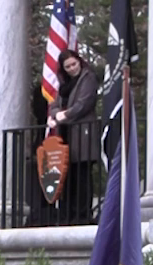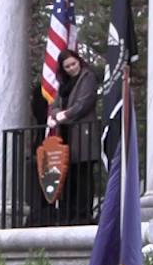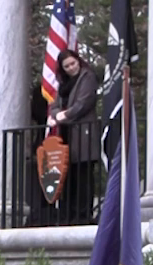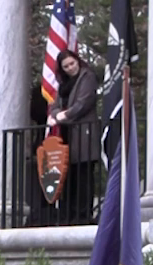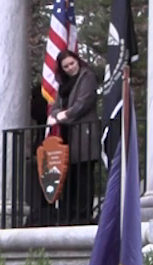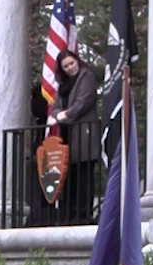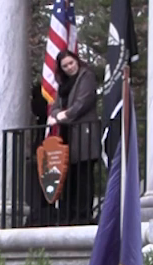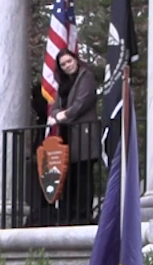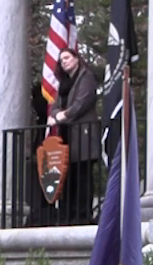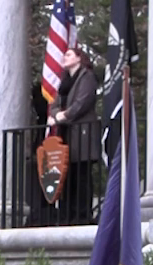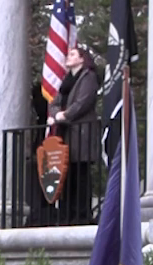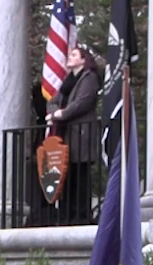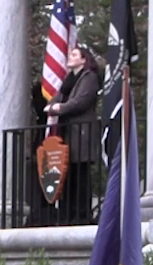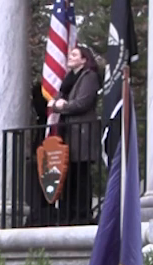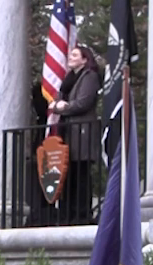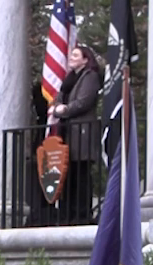Today,